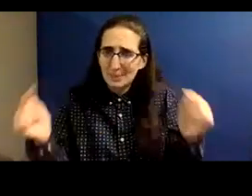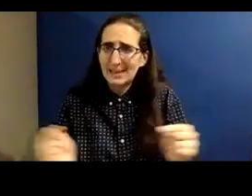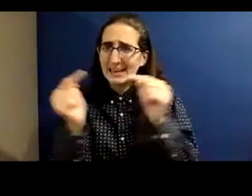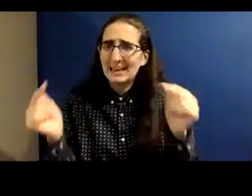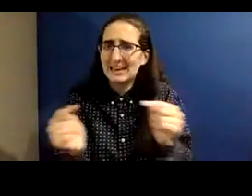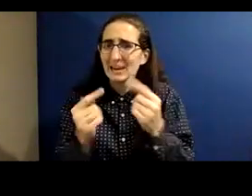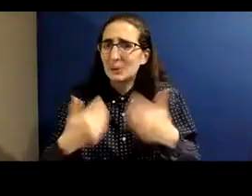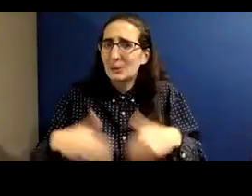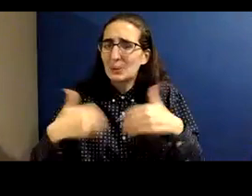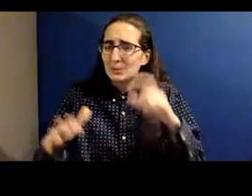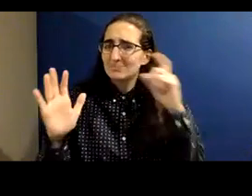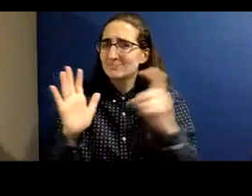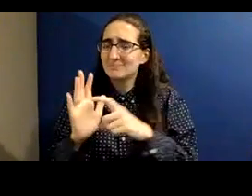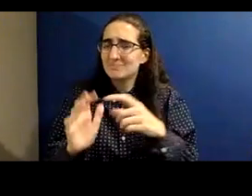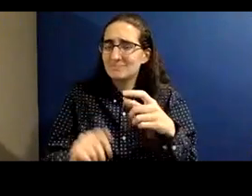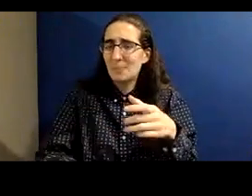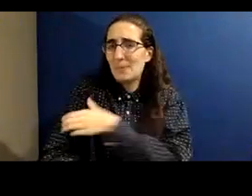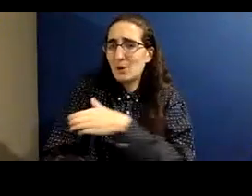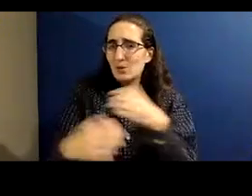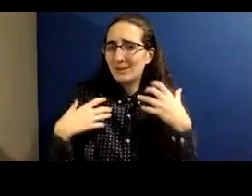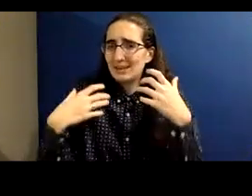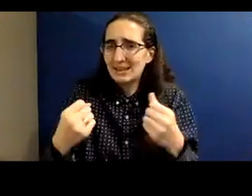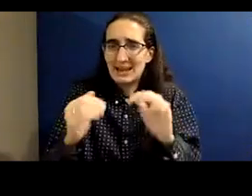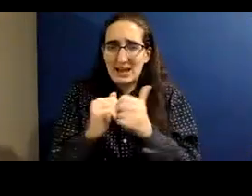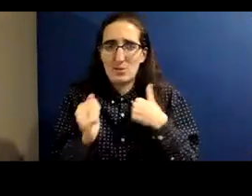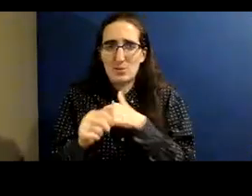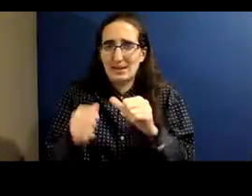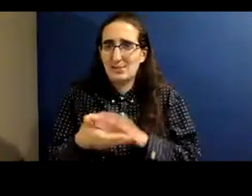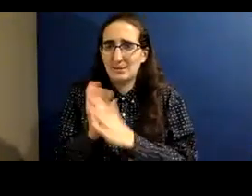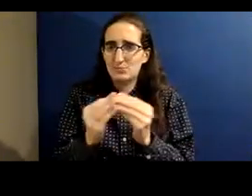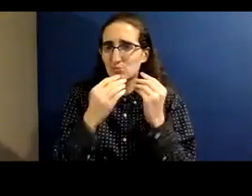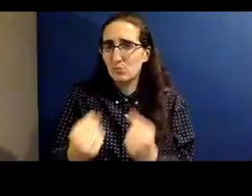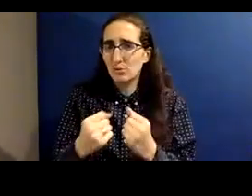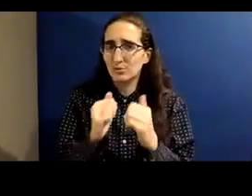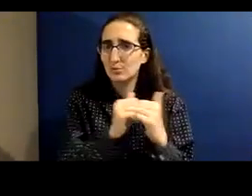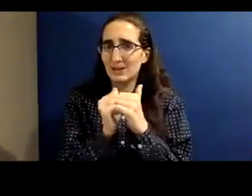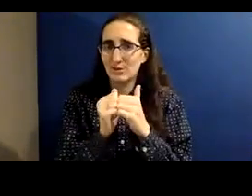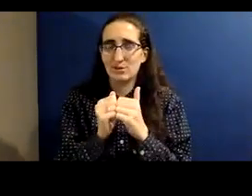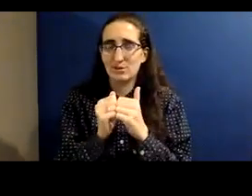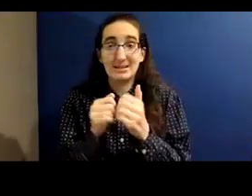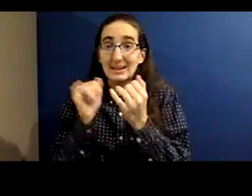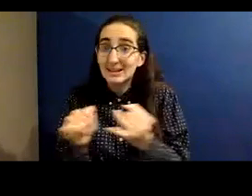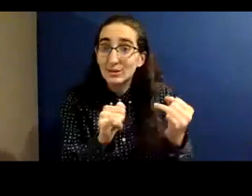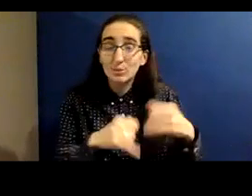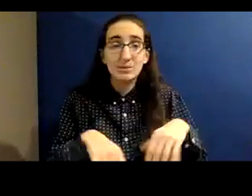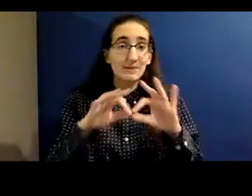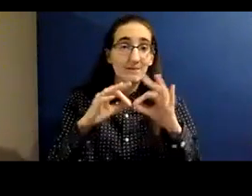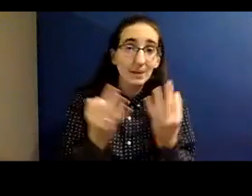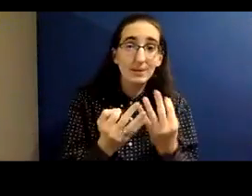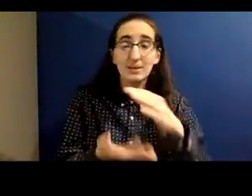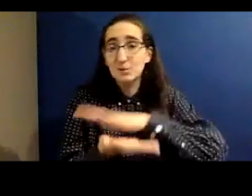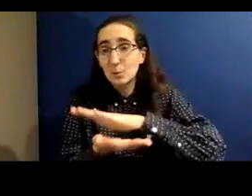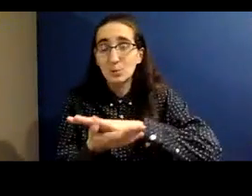is and the power in healing and the ways that we can grow stronger together as individuals, as families, as schools,